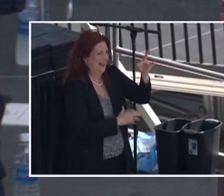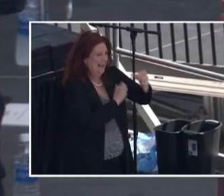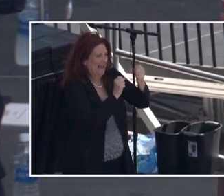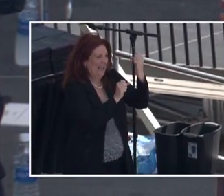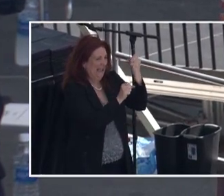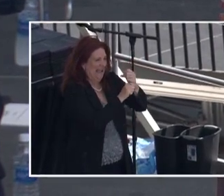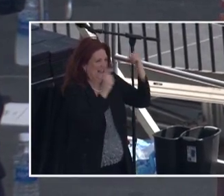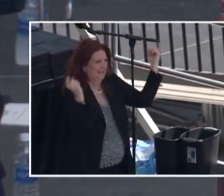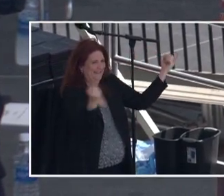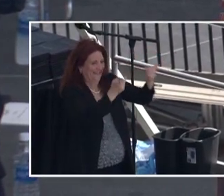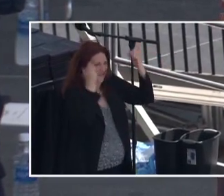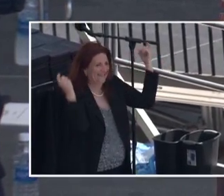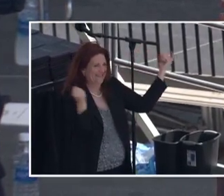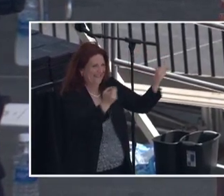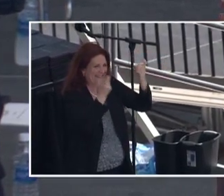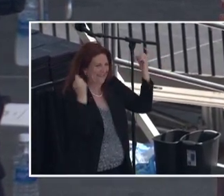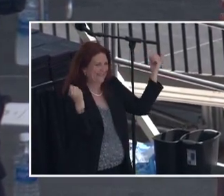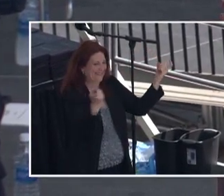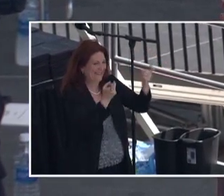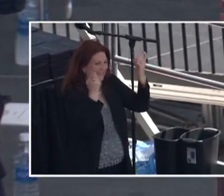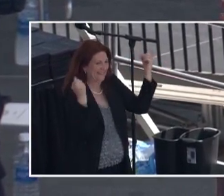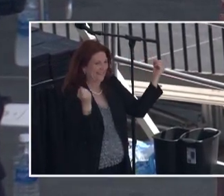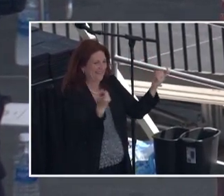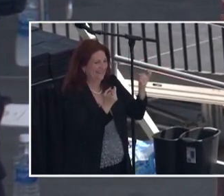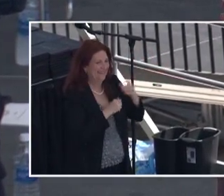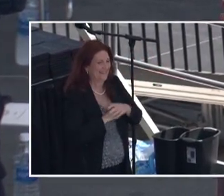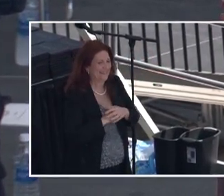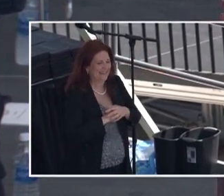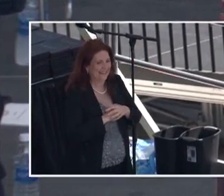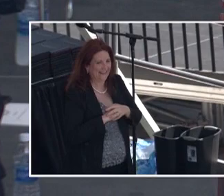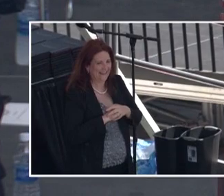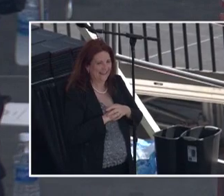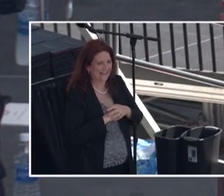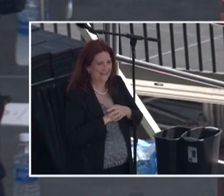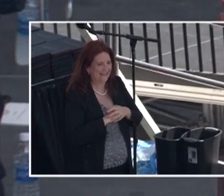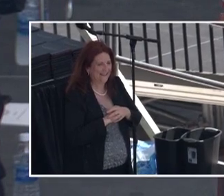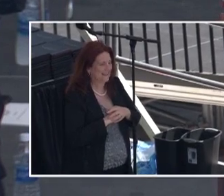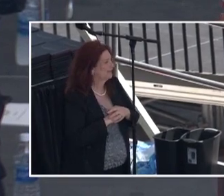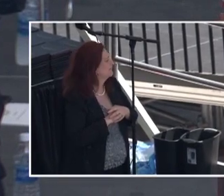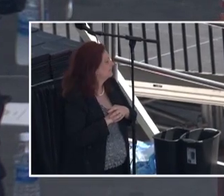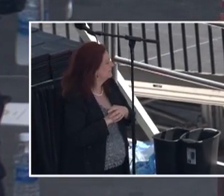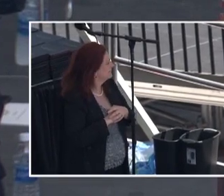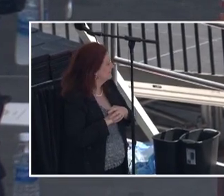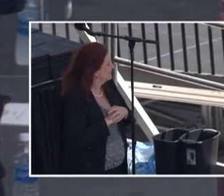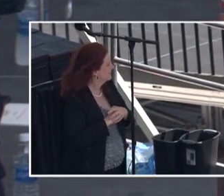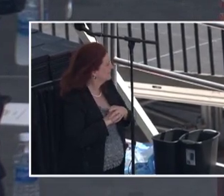which honors our 2017 graduates.